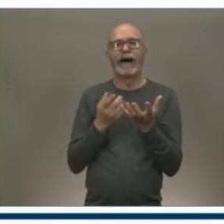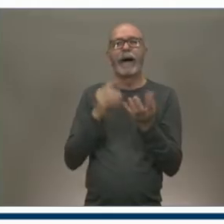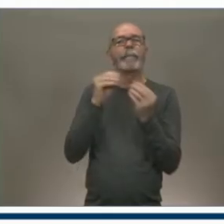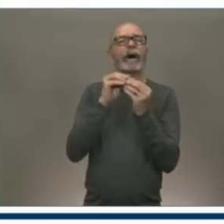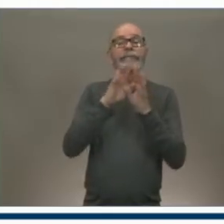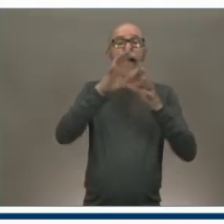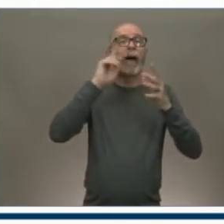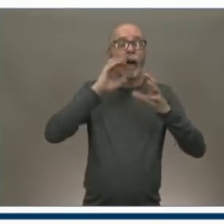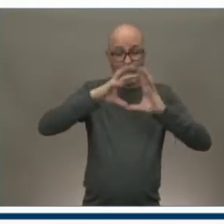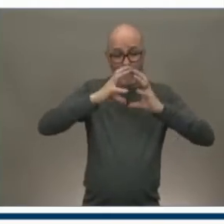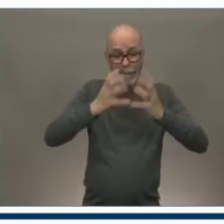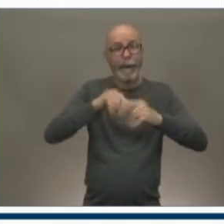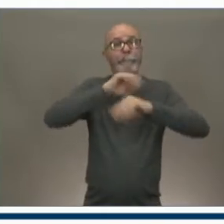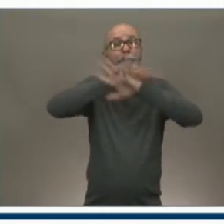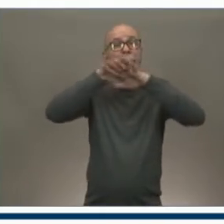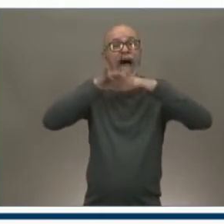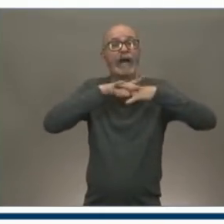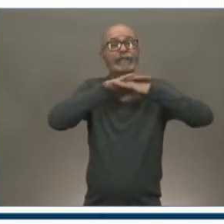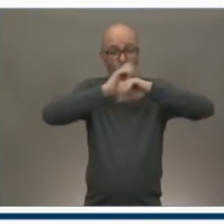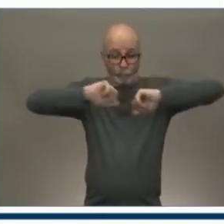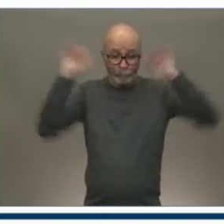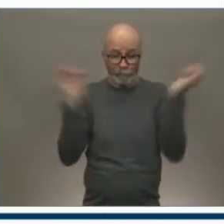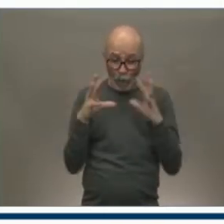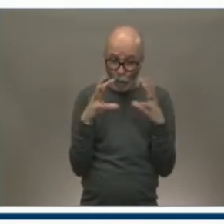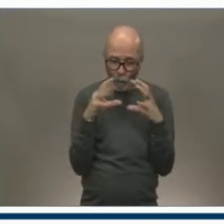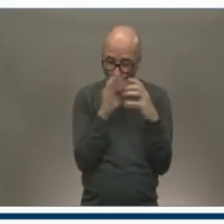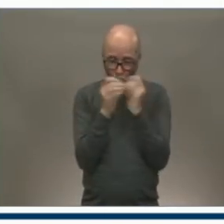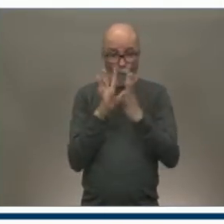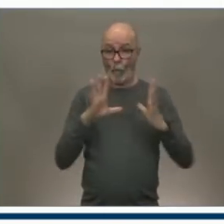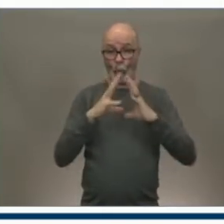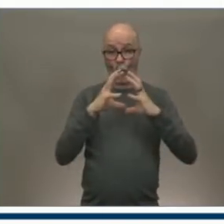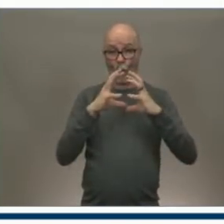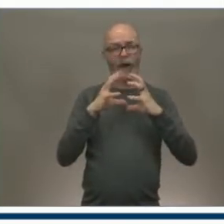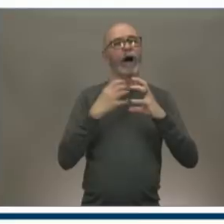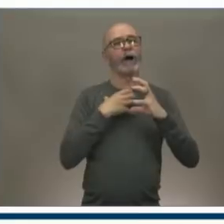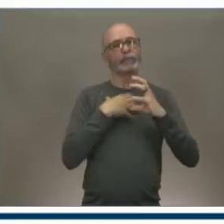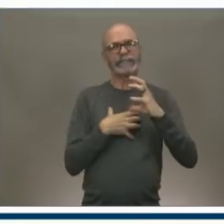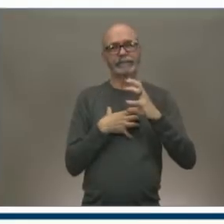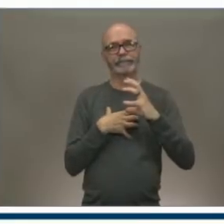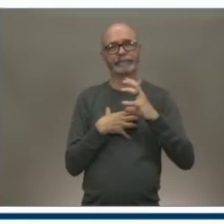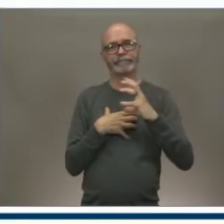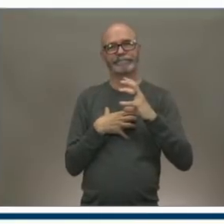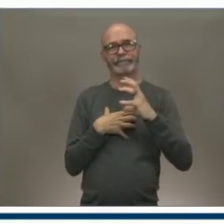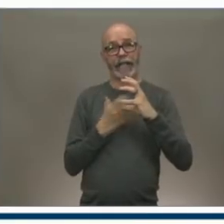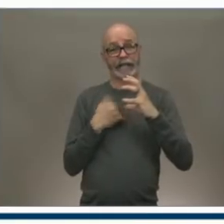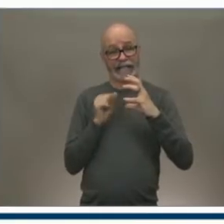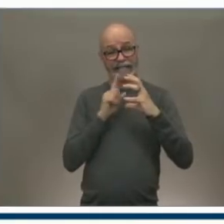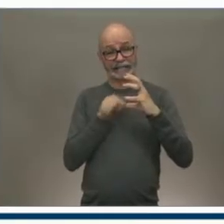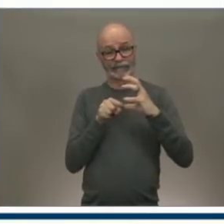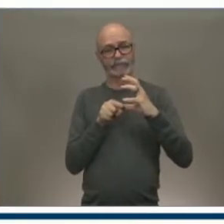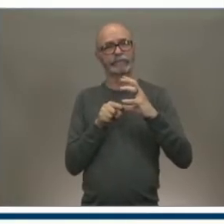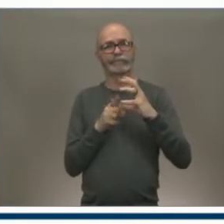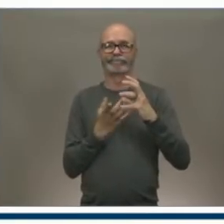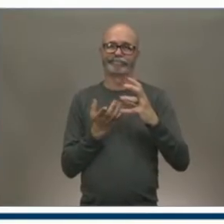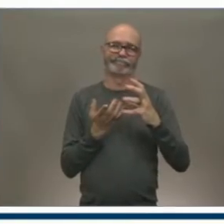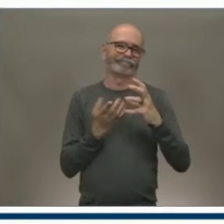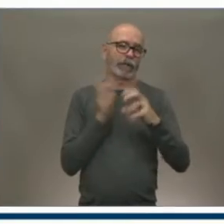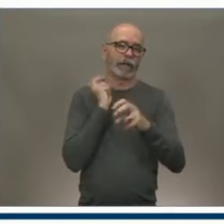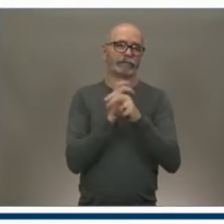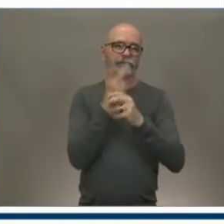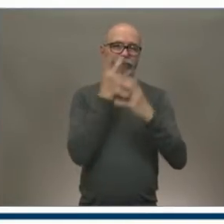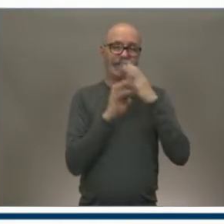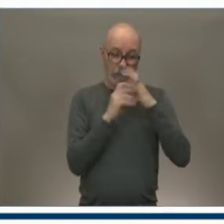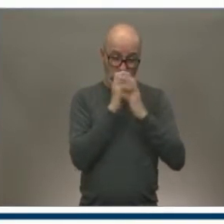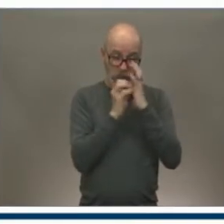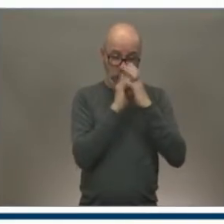more in-person proms than we did last year, but it's premature to speculate where we might be. And I know, and I say